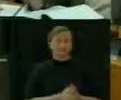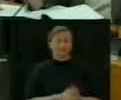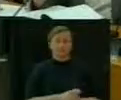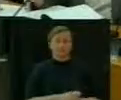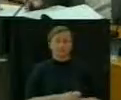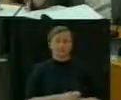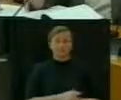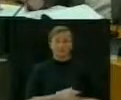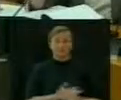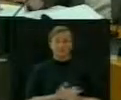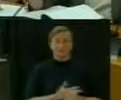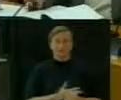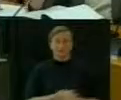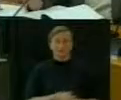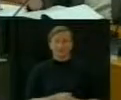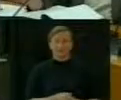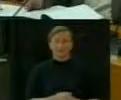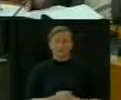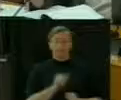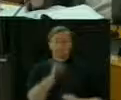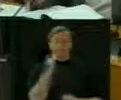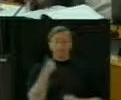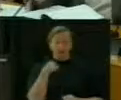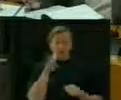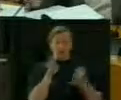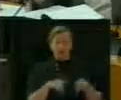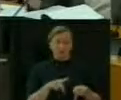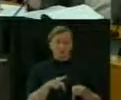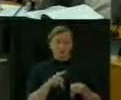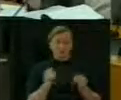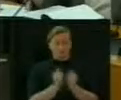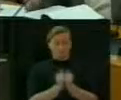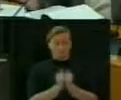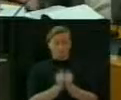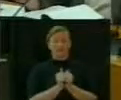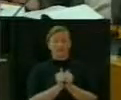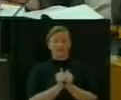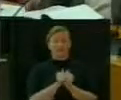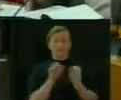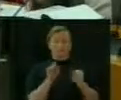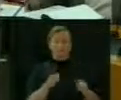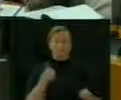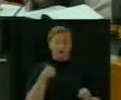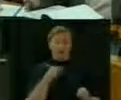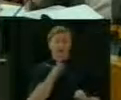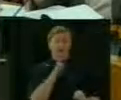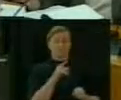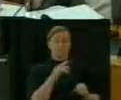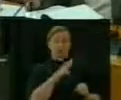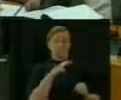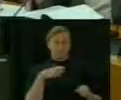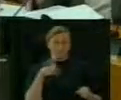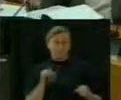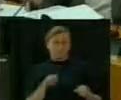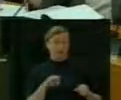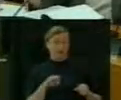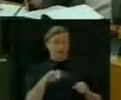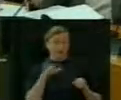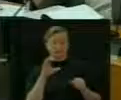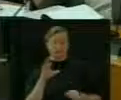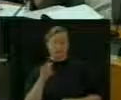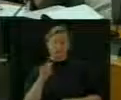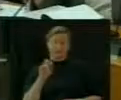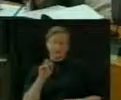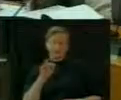could have another committee that doesn't have a single person serving in government on it. We could have a real committee of